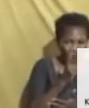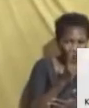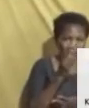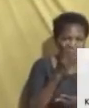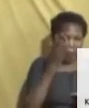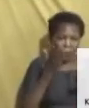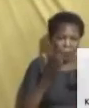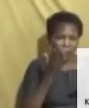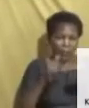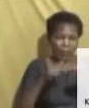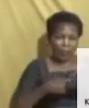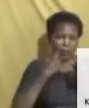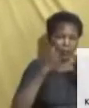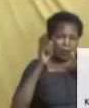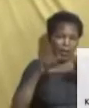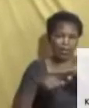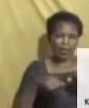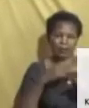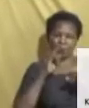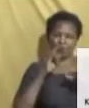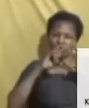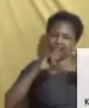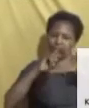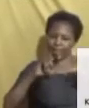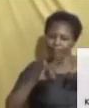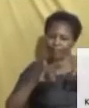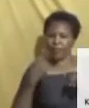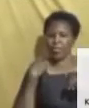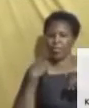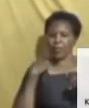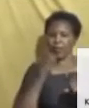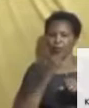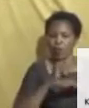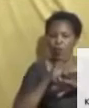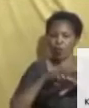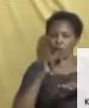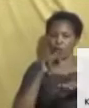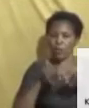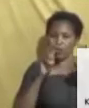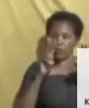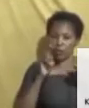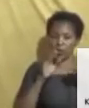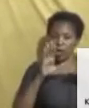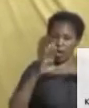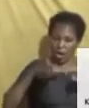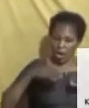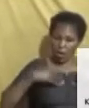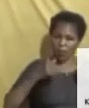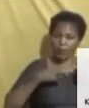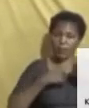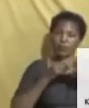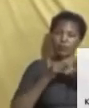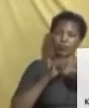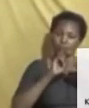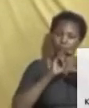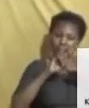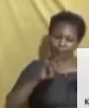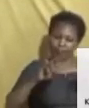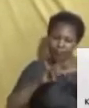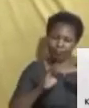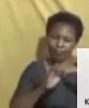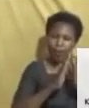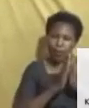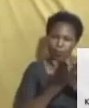may look at a recent work on this issue, and permit me to refer to the book by Professor